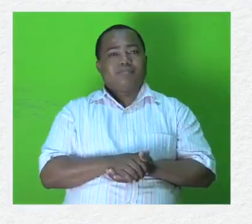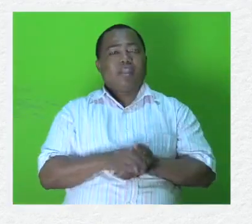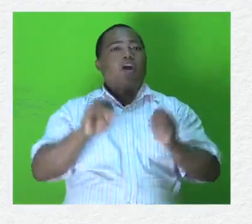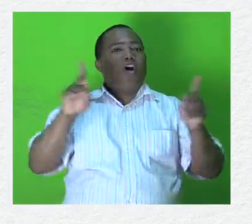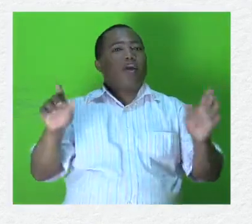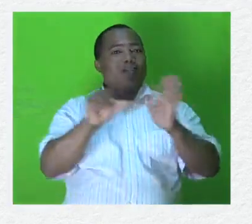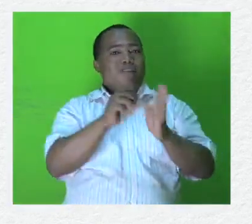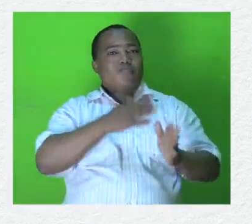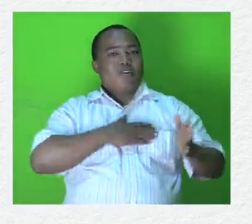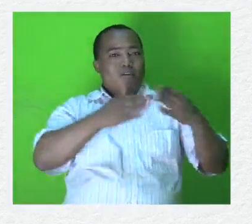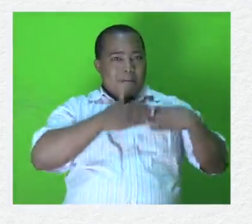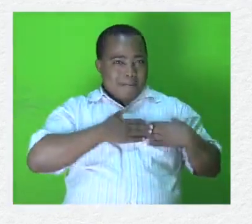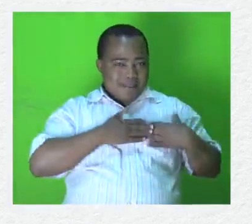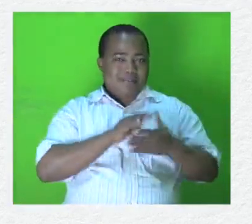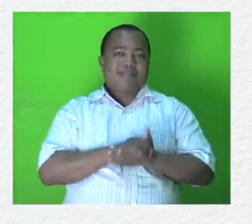My dear students,